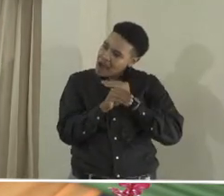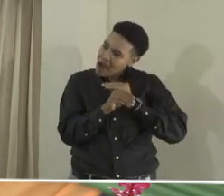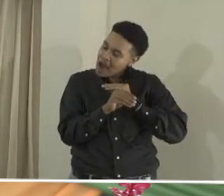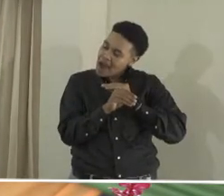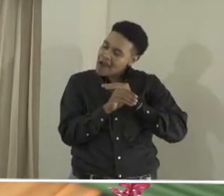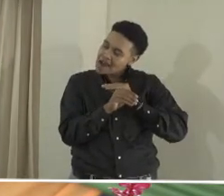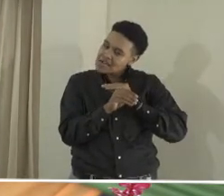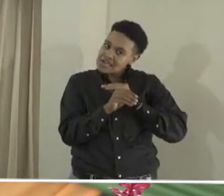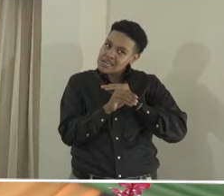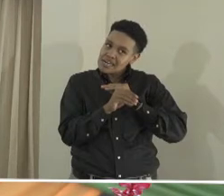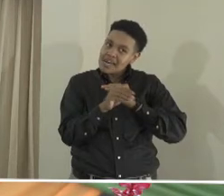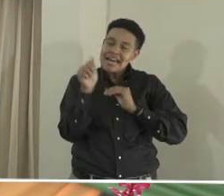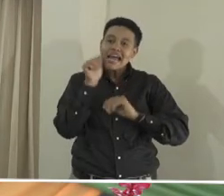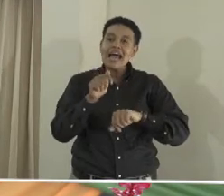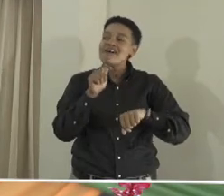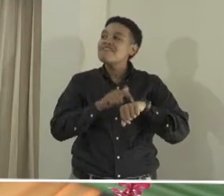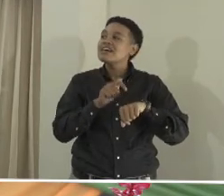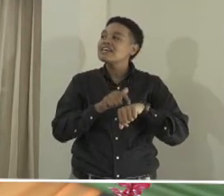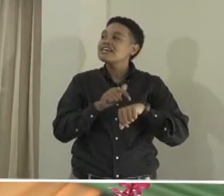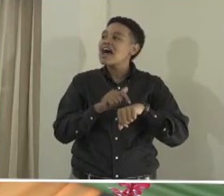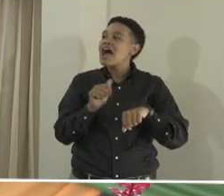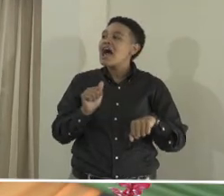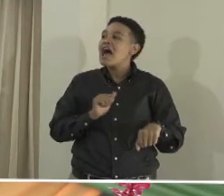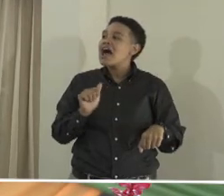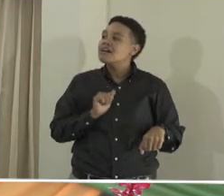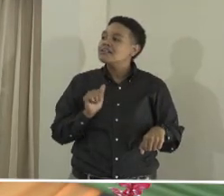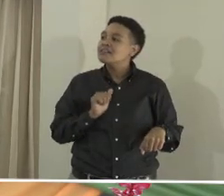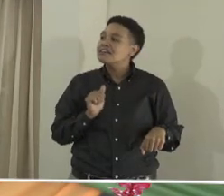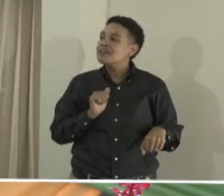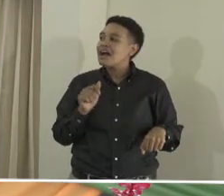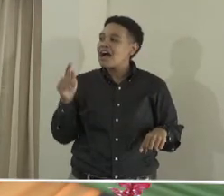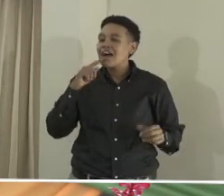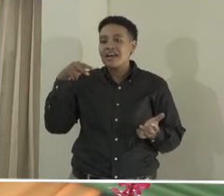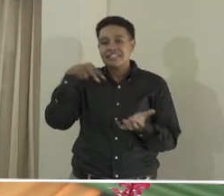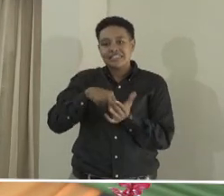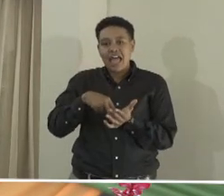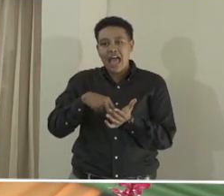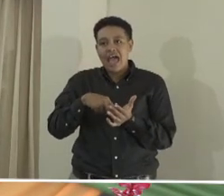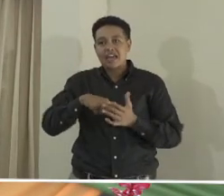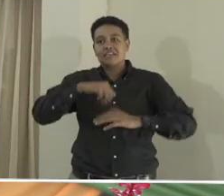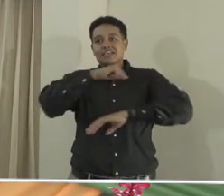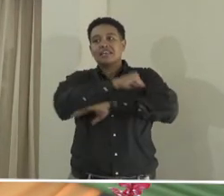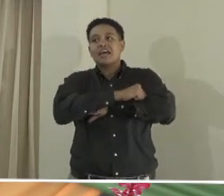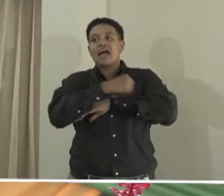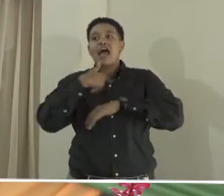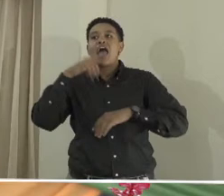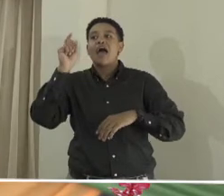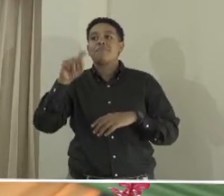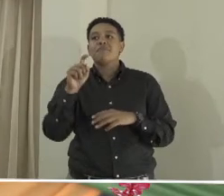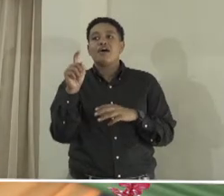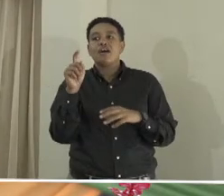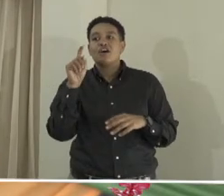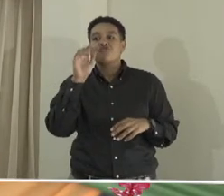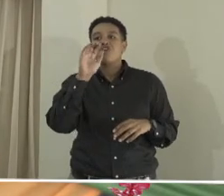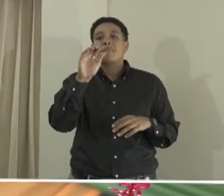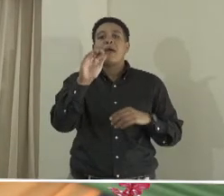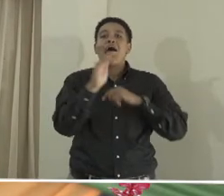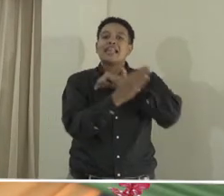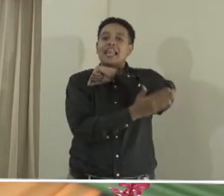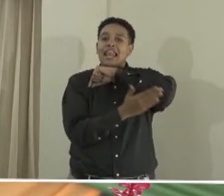vow that each time I take the platform or the pulpit, that I must remind the